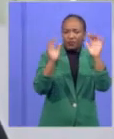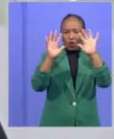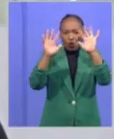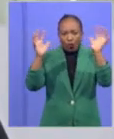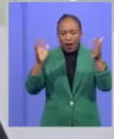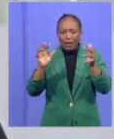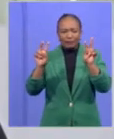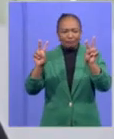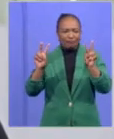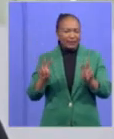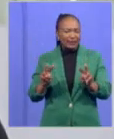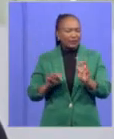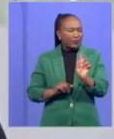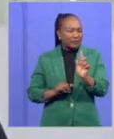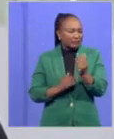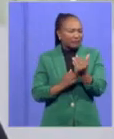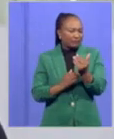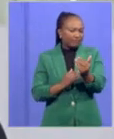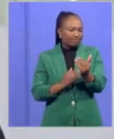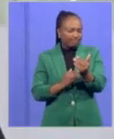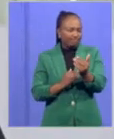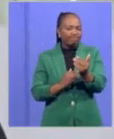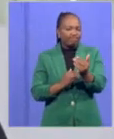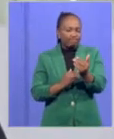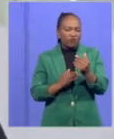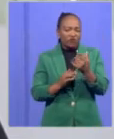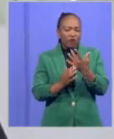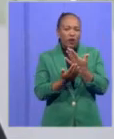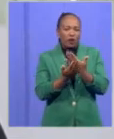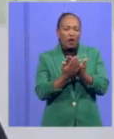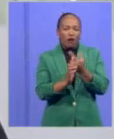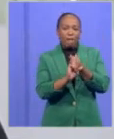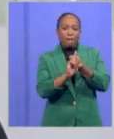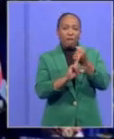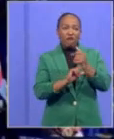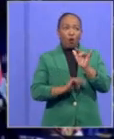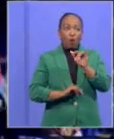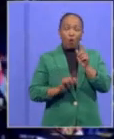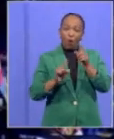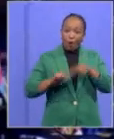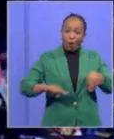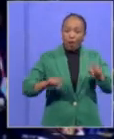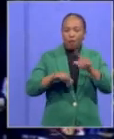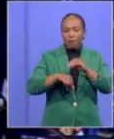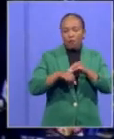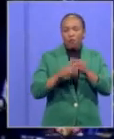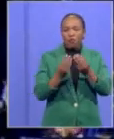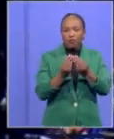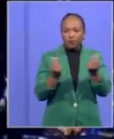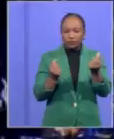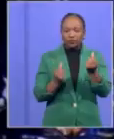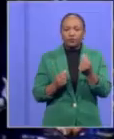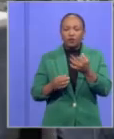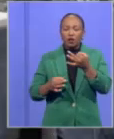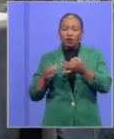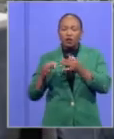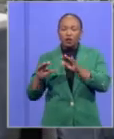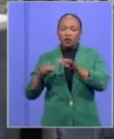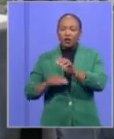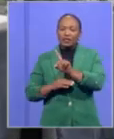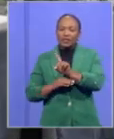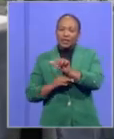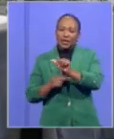about our ability as humanity to tackle the common problems that we all have. Mega e agang DA, Action